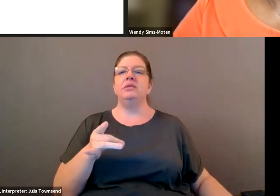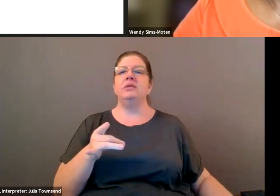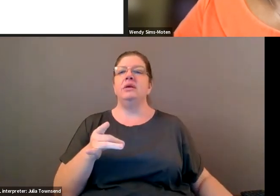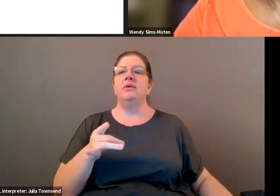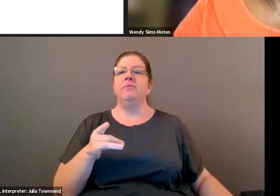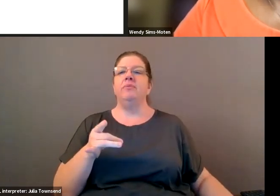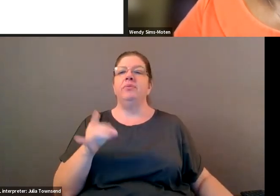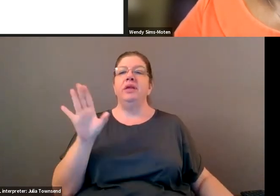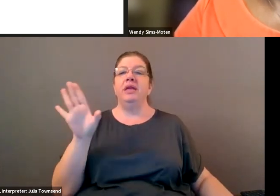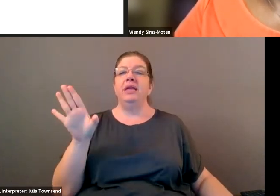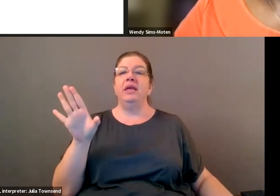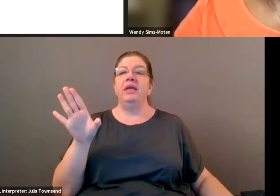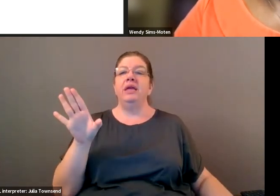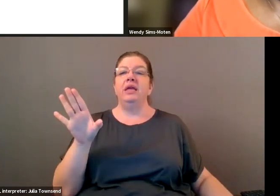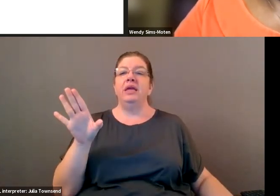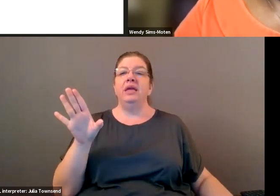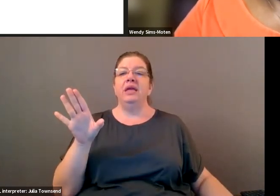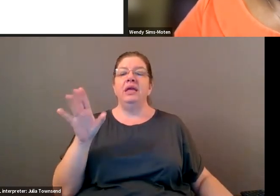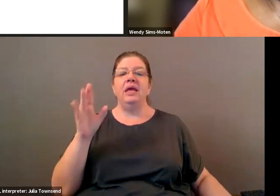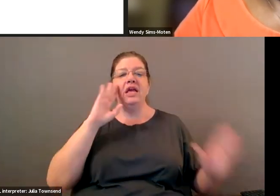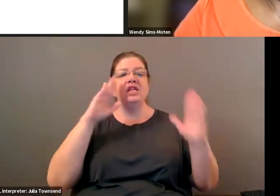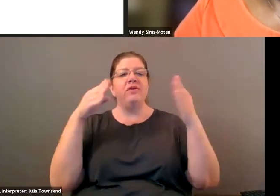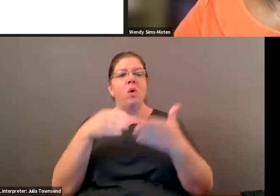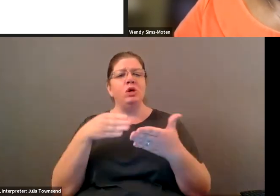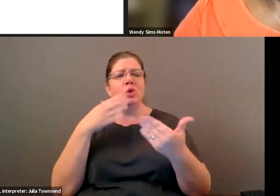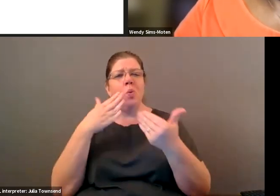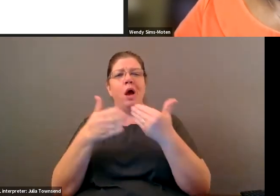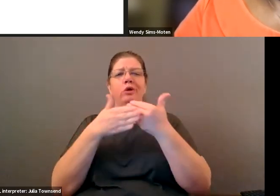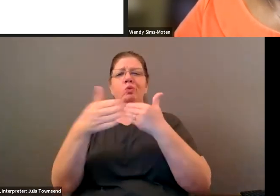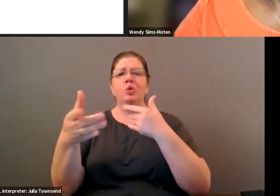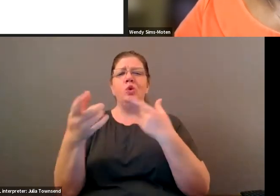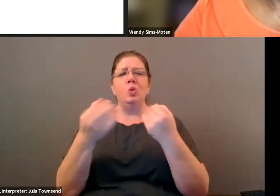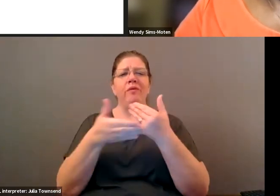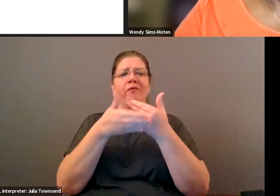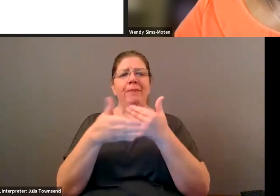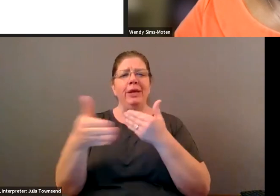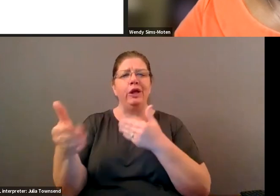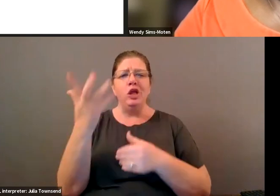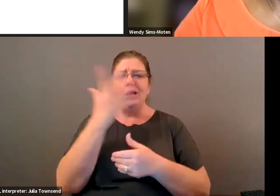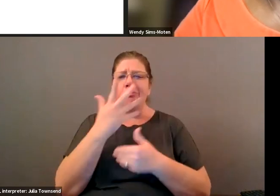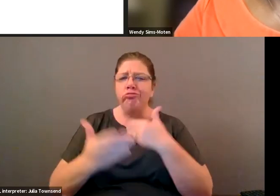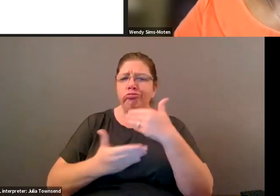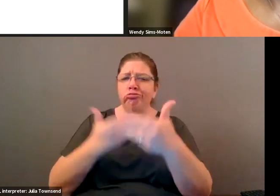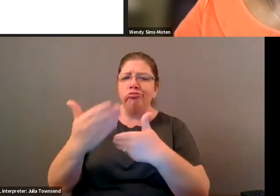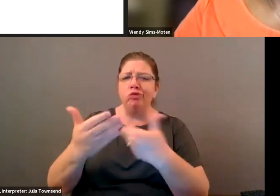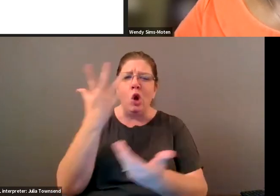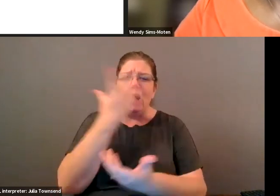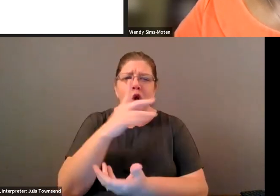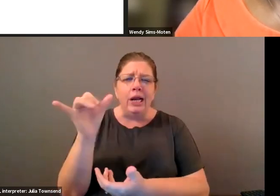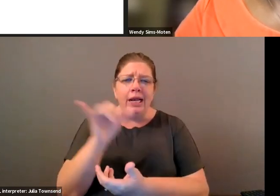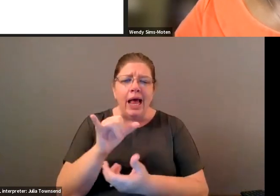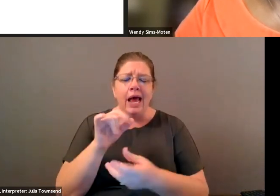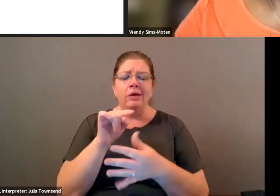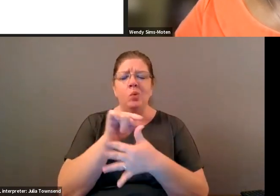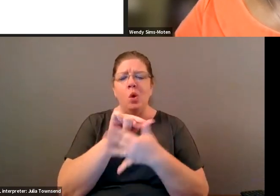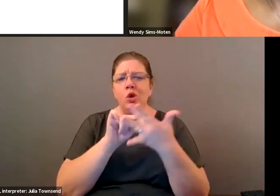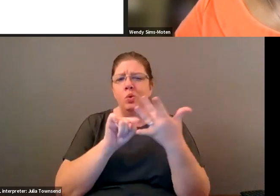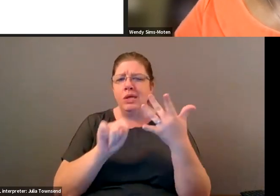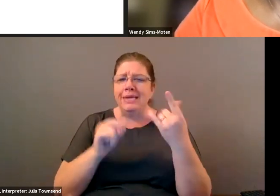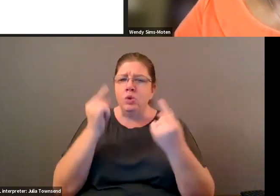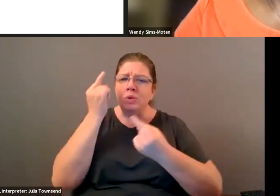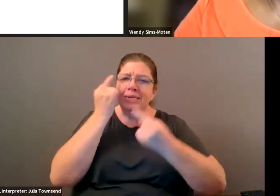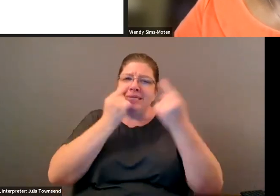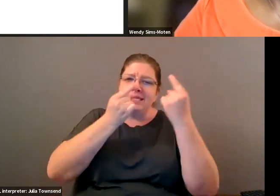is where do you go from here? What does that process look like? What are the considerations needing to be taken